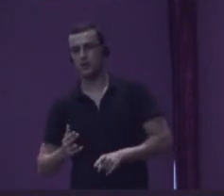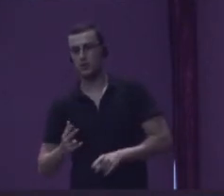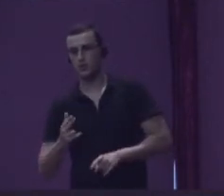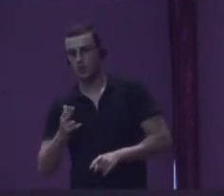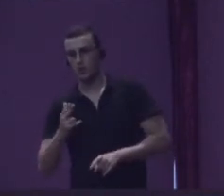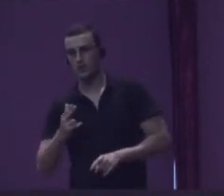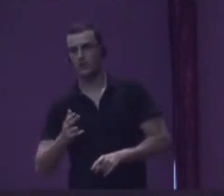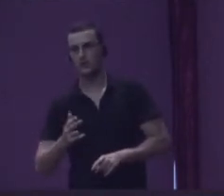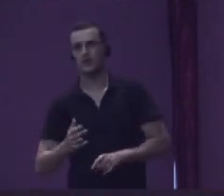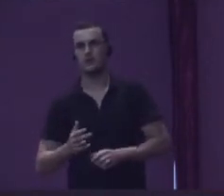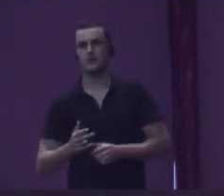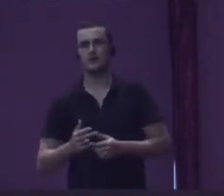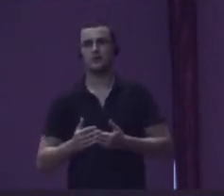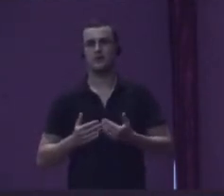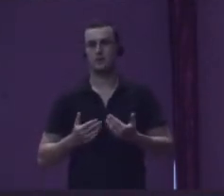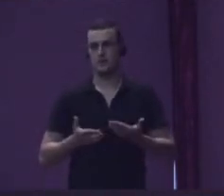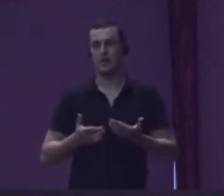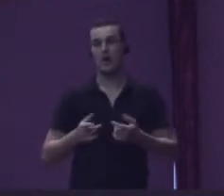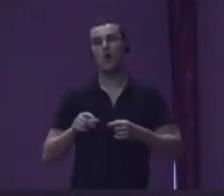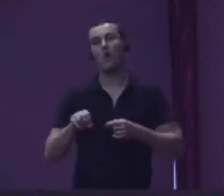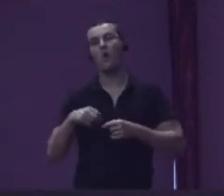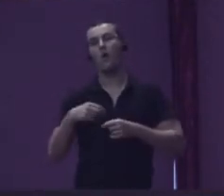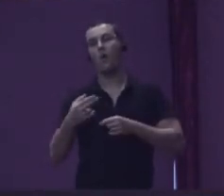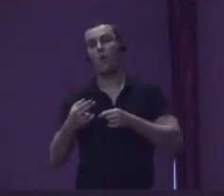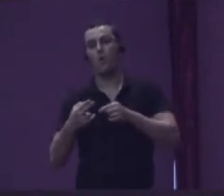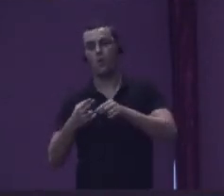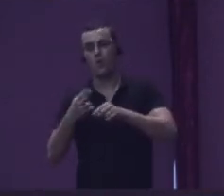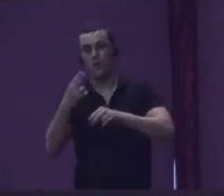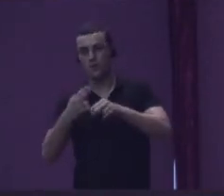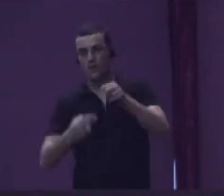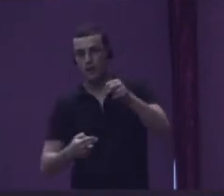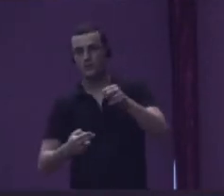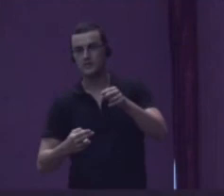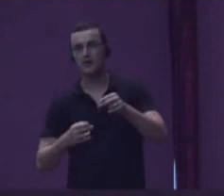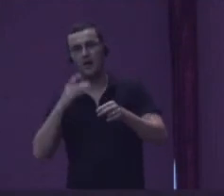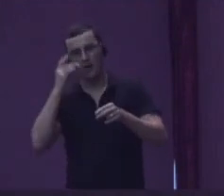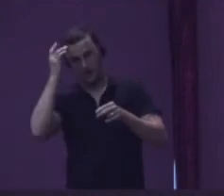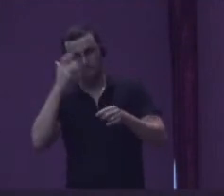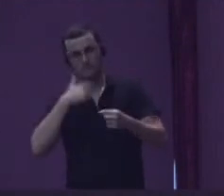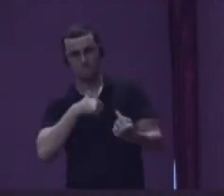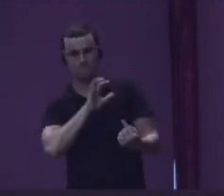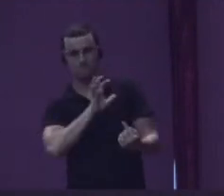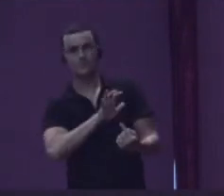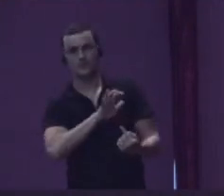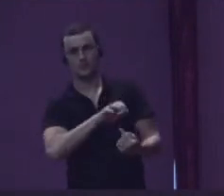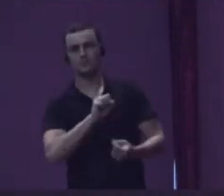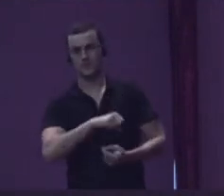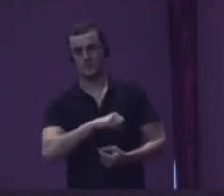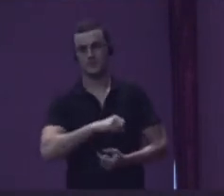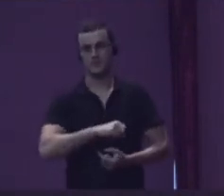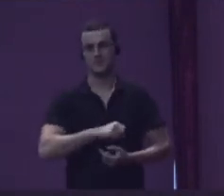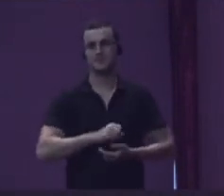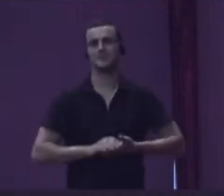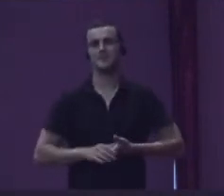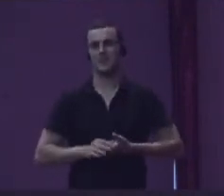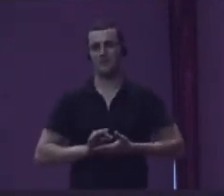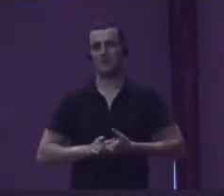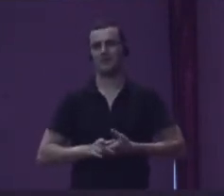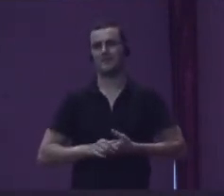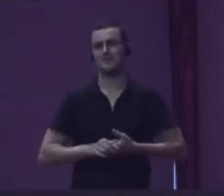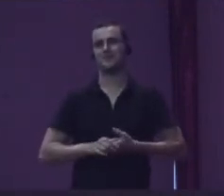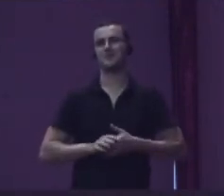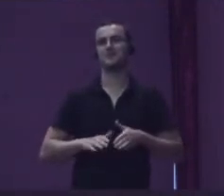I think you got that combination. The pressure to use the scissors or